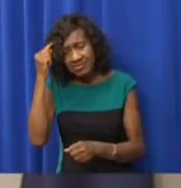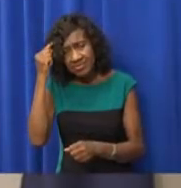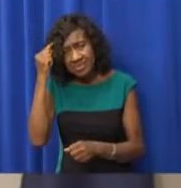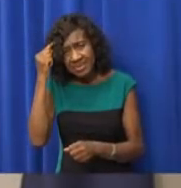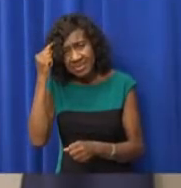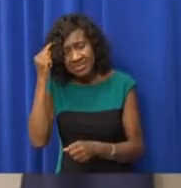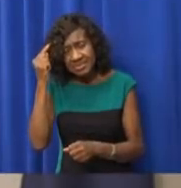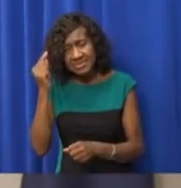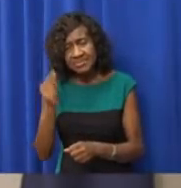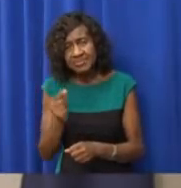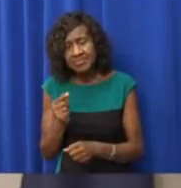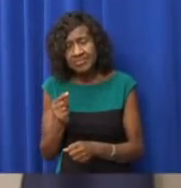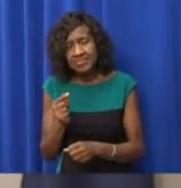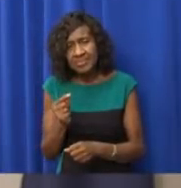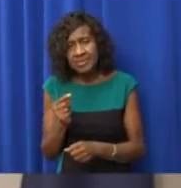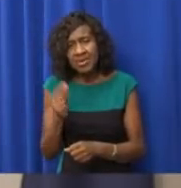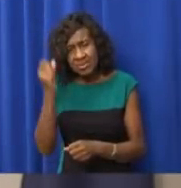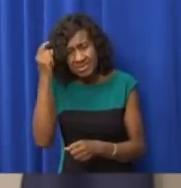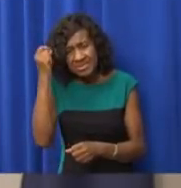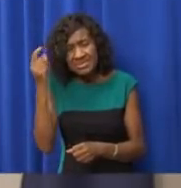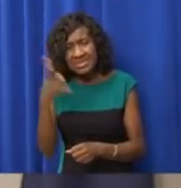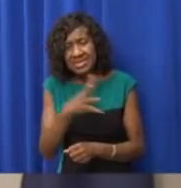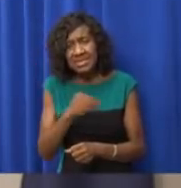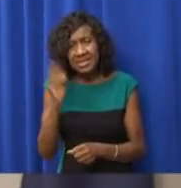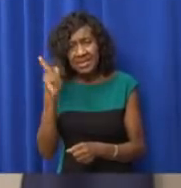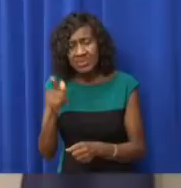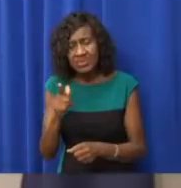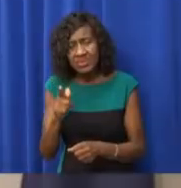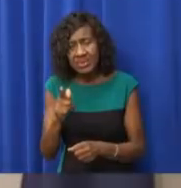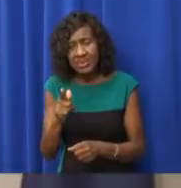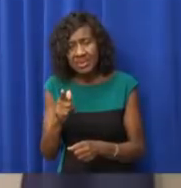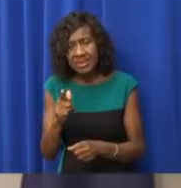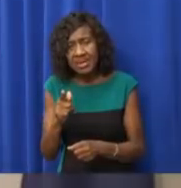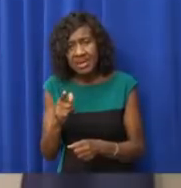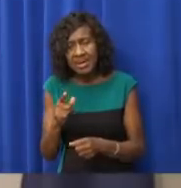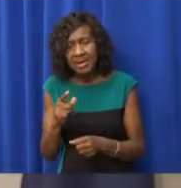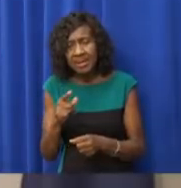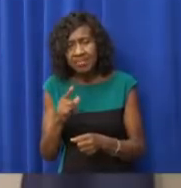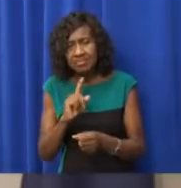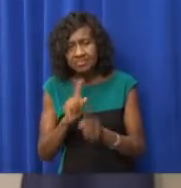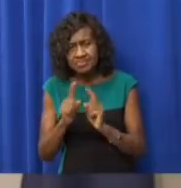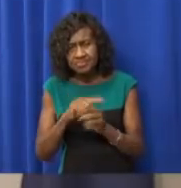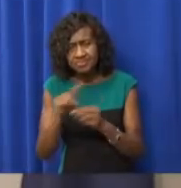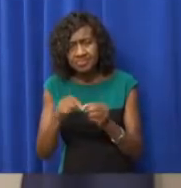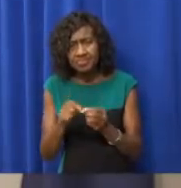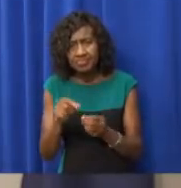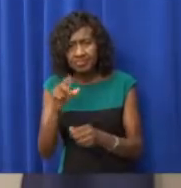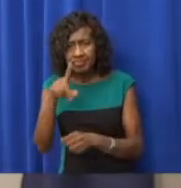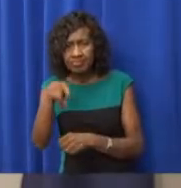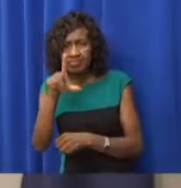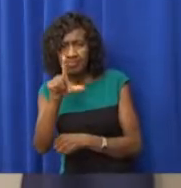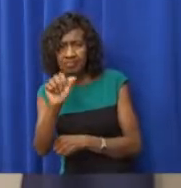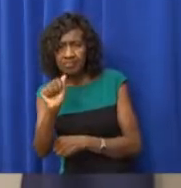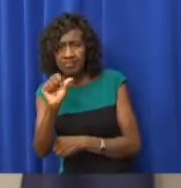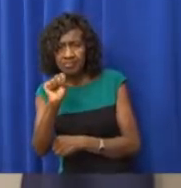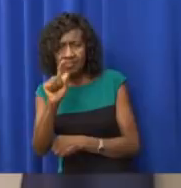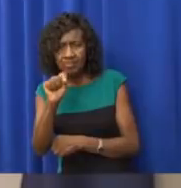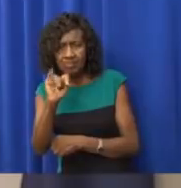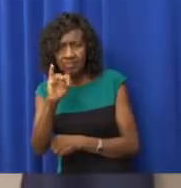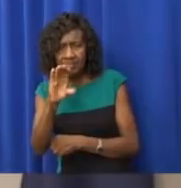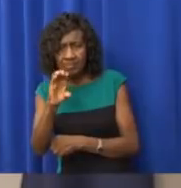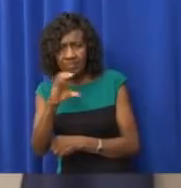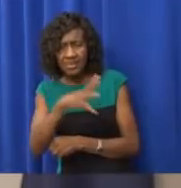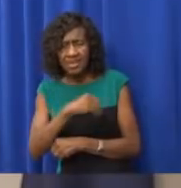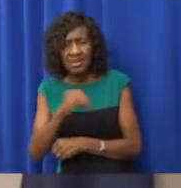to addressing such important issues as plastics and littering and providing long-term sustainable waste